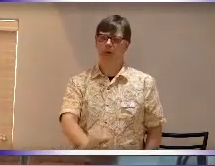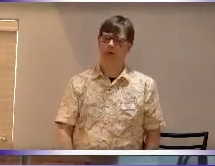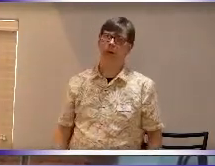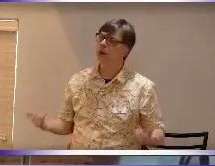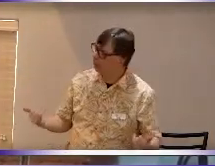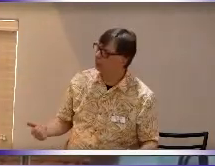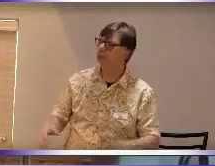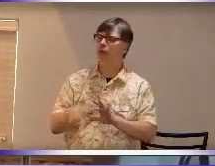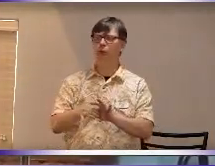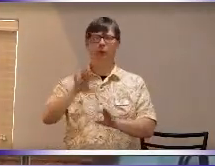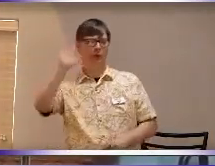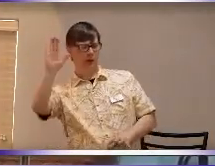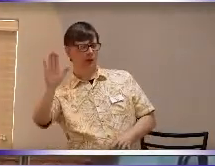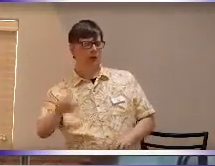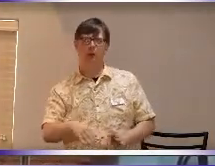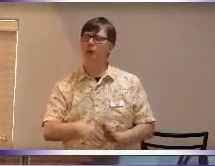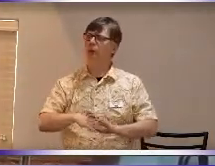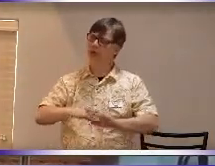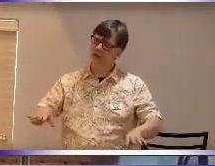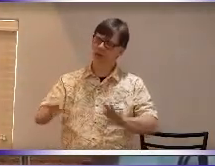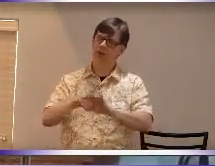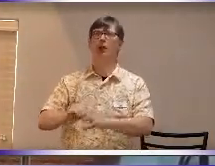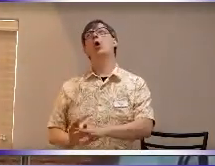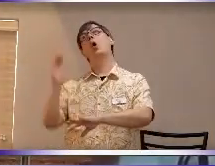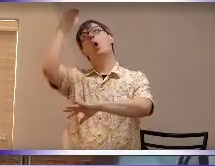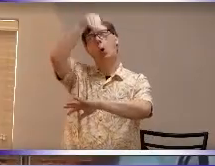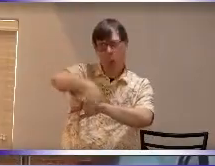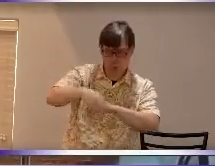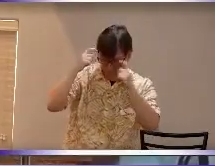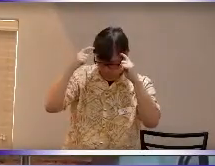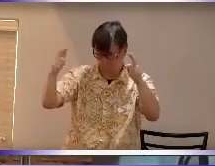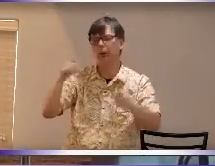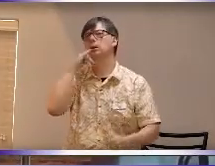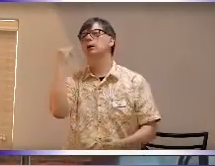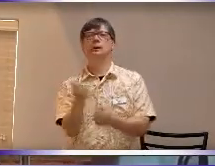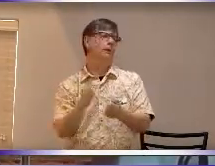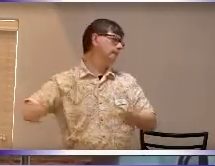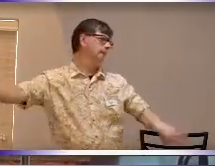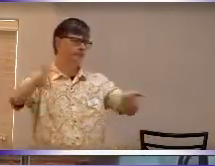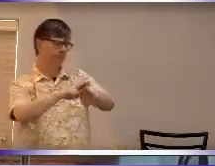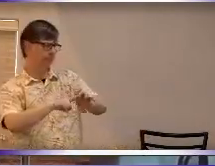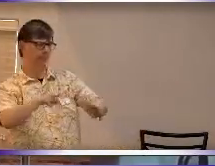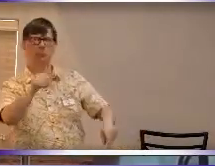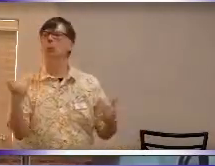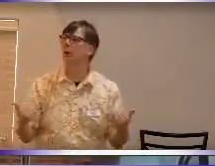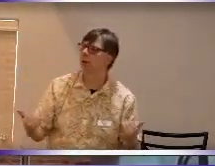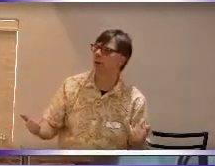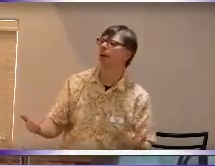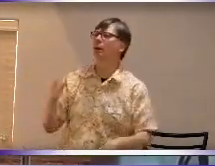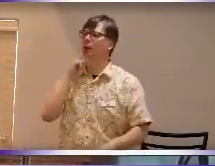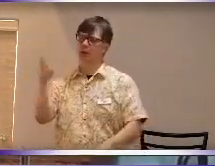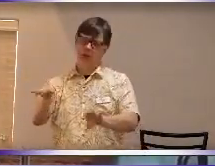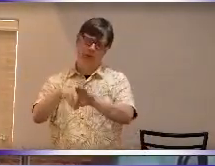Why do we do that? Well, if we didn't, we'd be overwhelmed. Our senses would be overwhelmed if at every moment we have to go, oh, wait, what is this thing that I'm